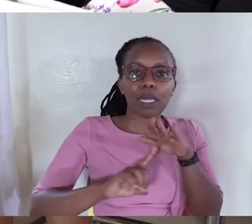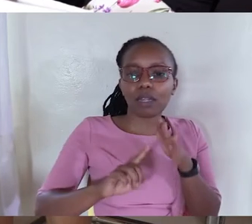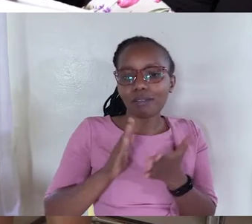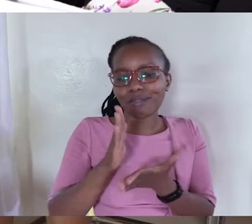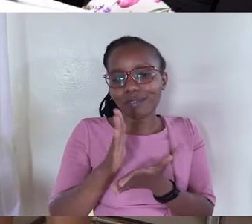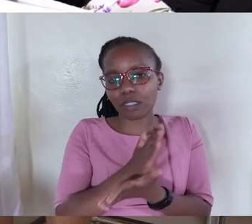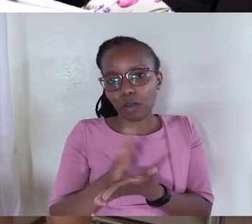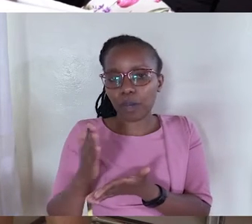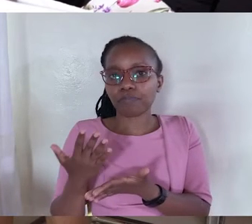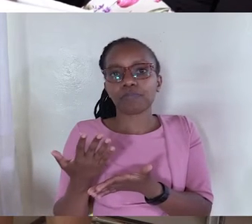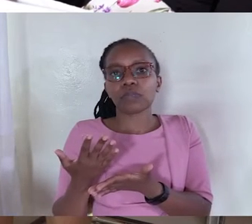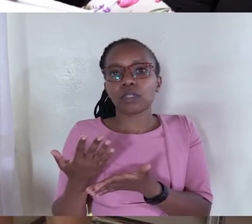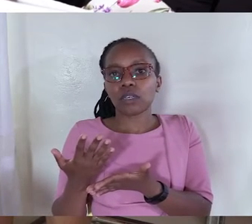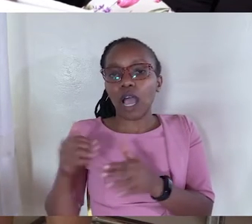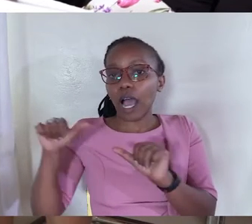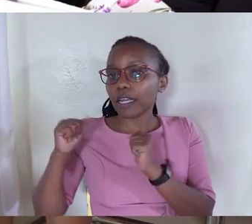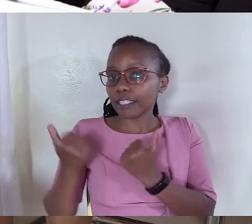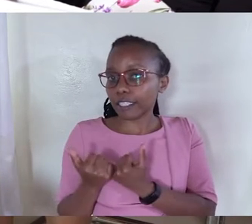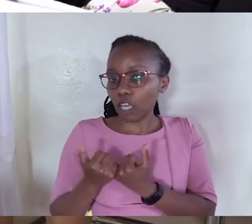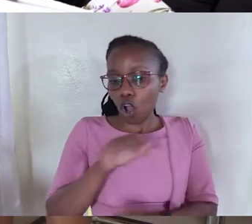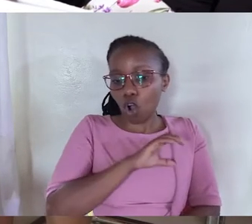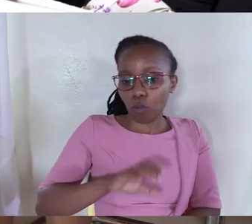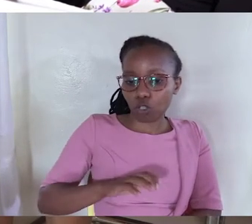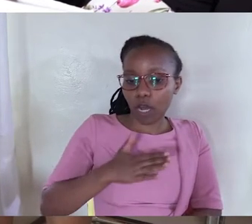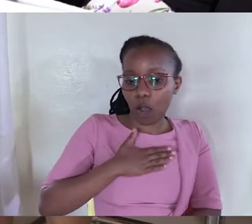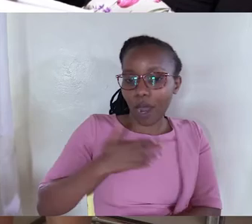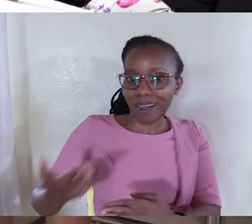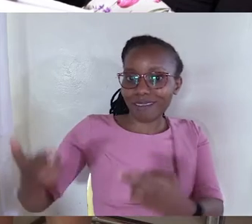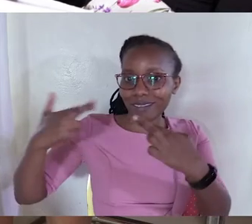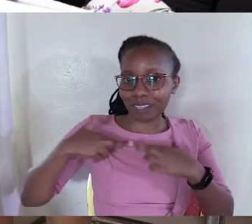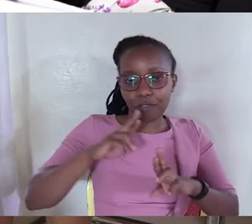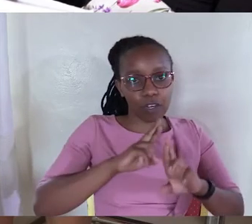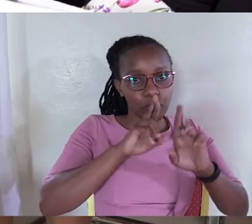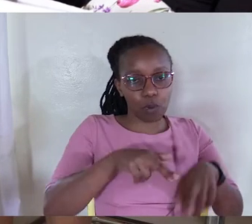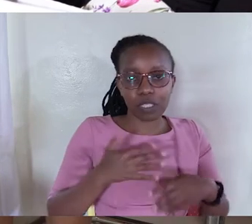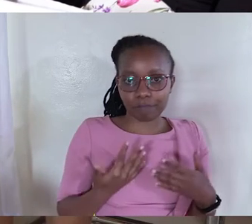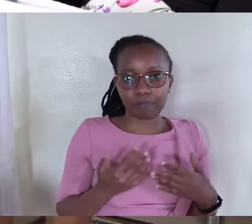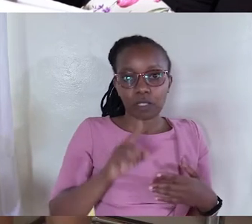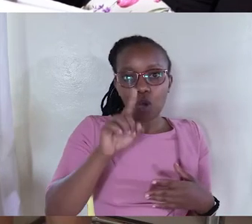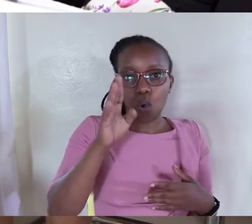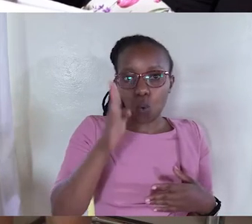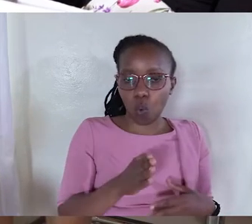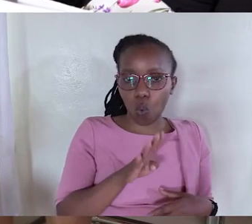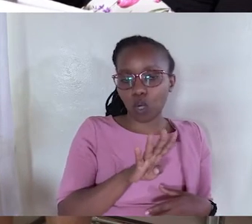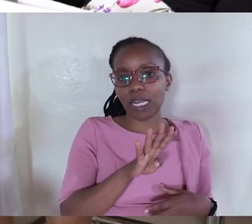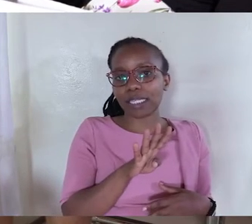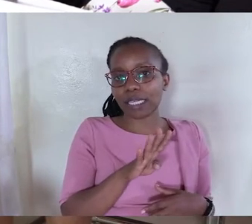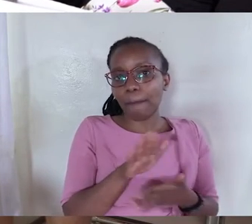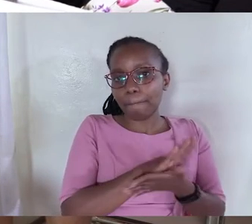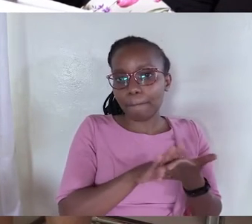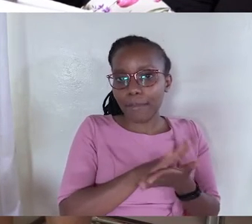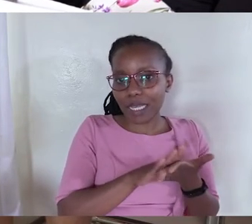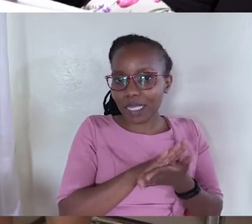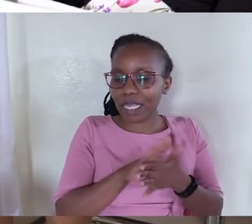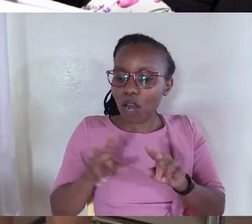department, and agency. As a commission, we receive these reports on a quarterly basis, and we check